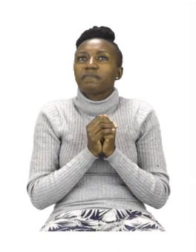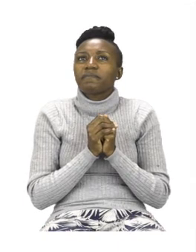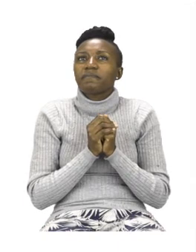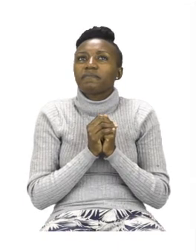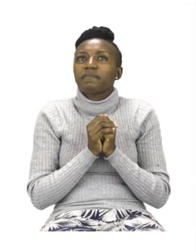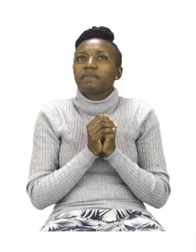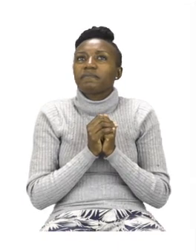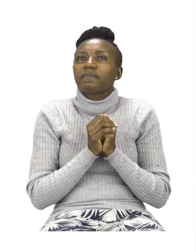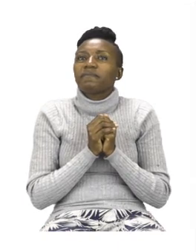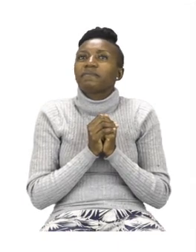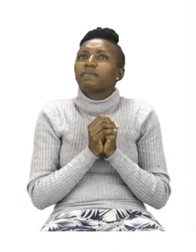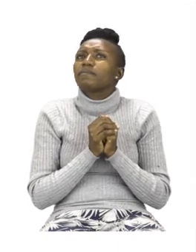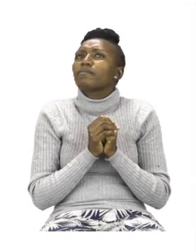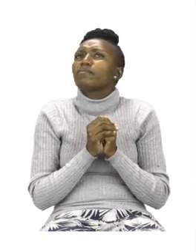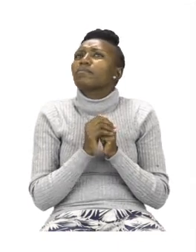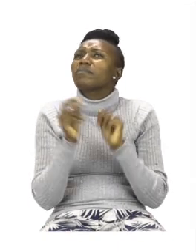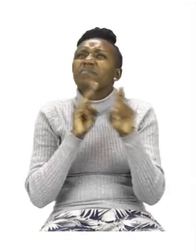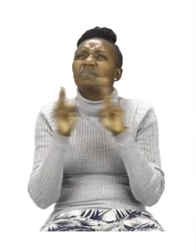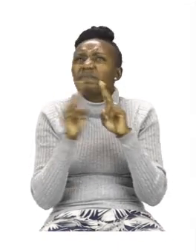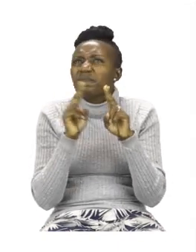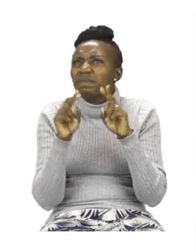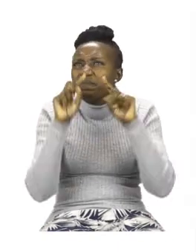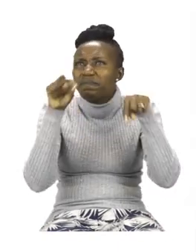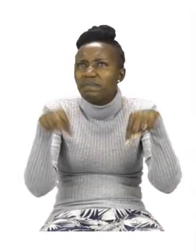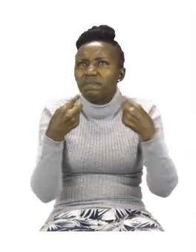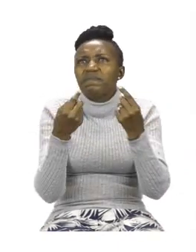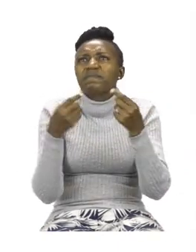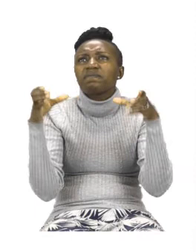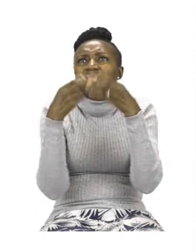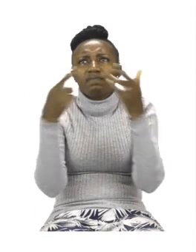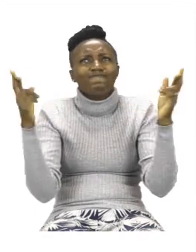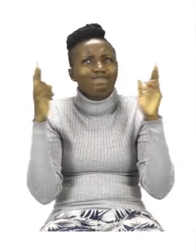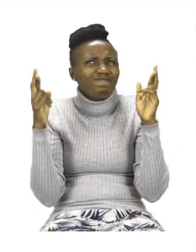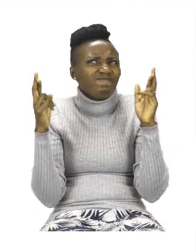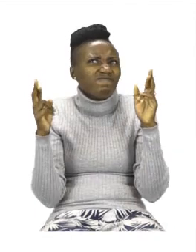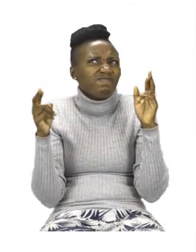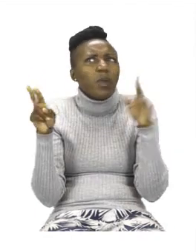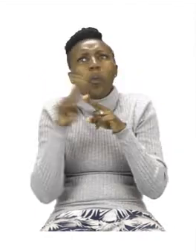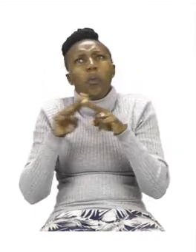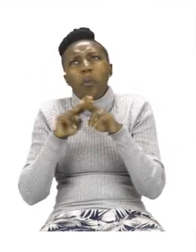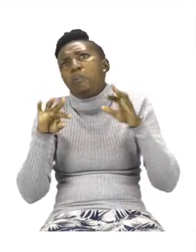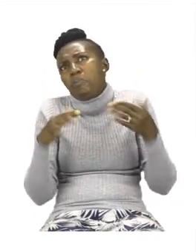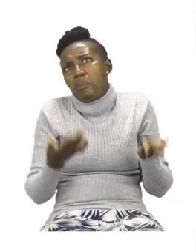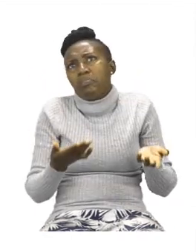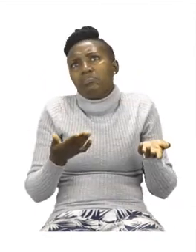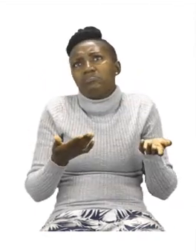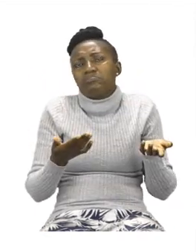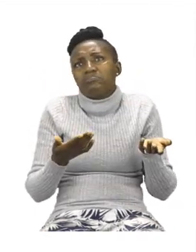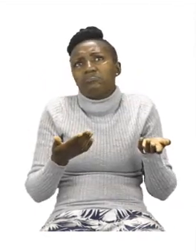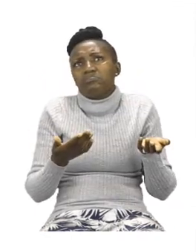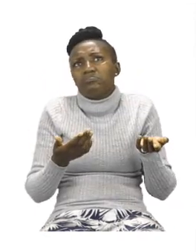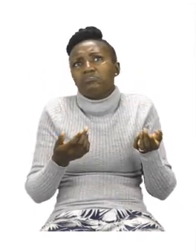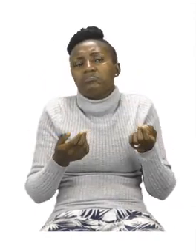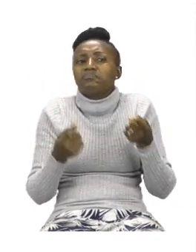going to be naming the classroom objects and then mention how they are used. The first